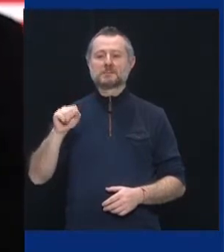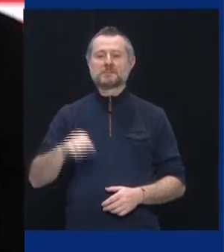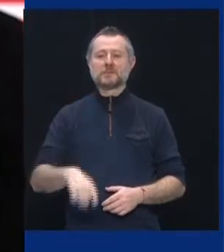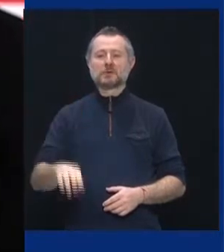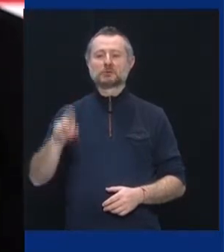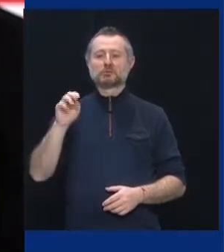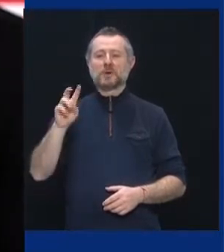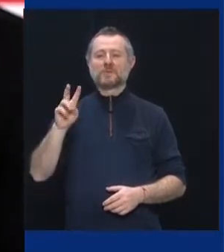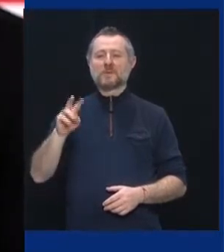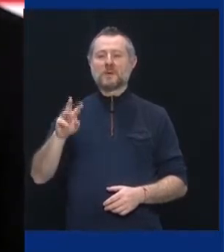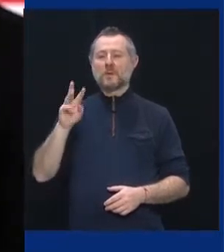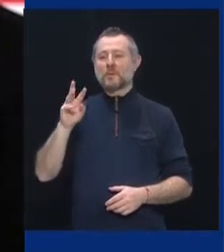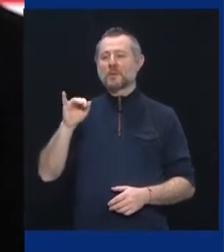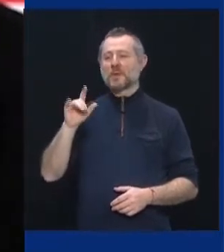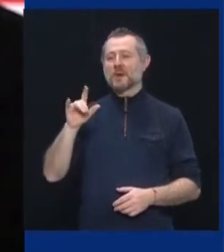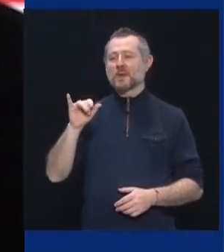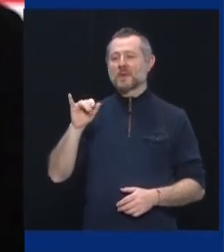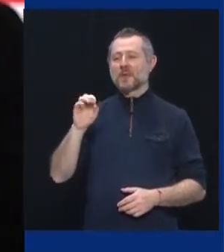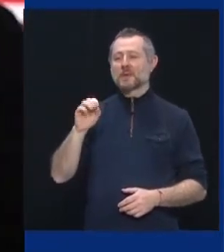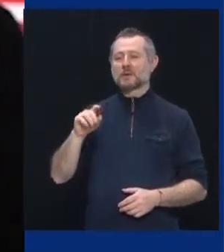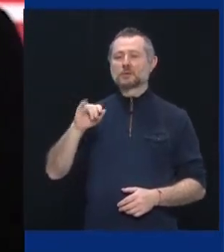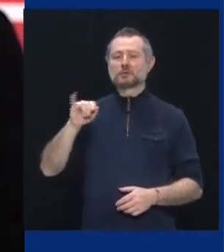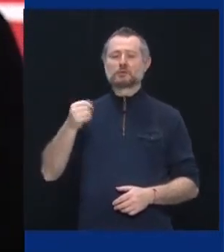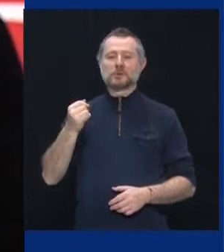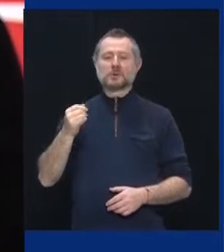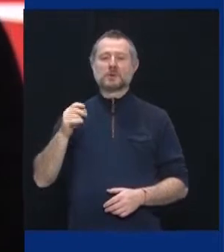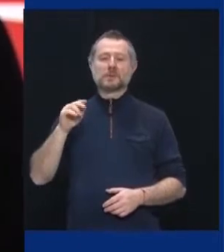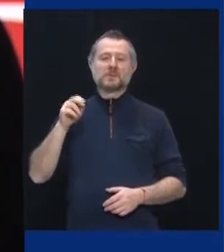Reverend Willie J. Spencer,